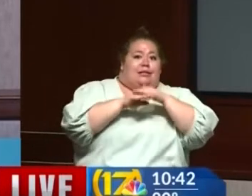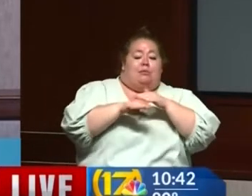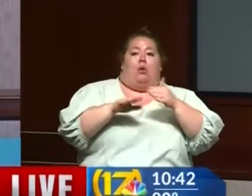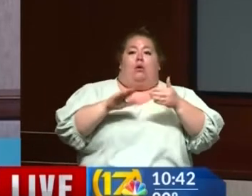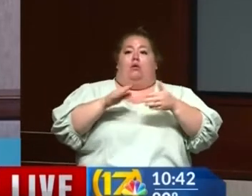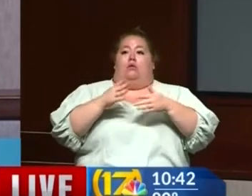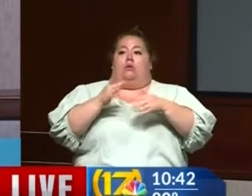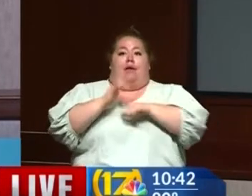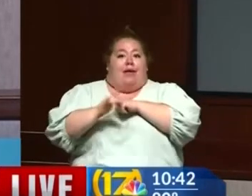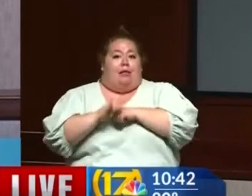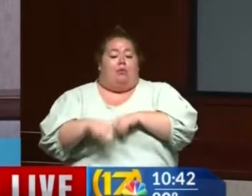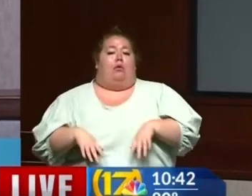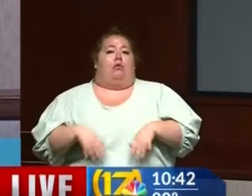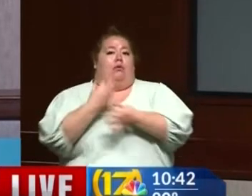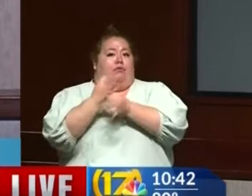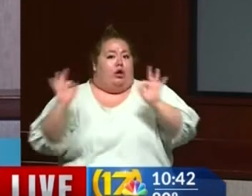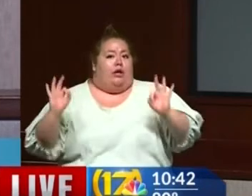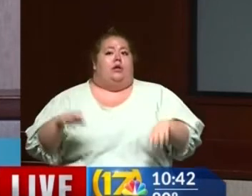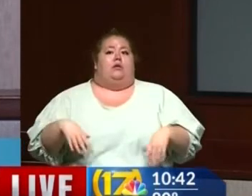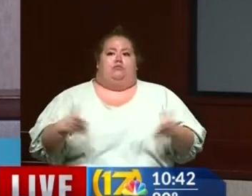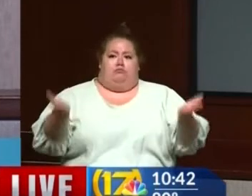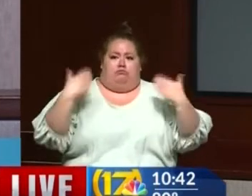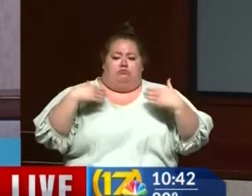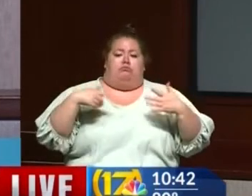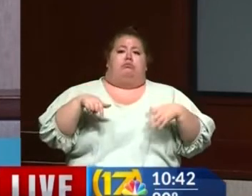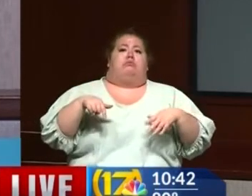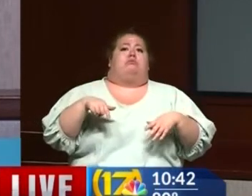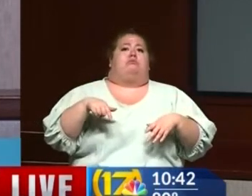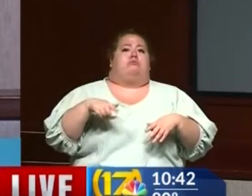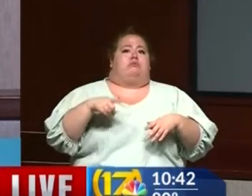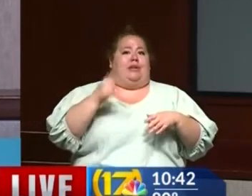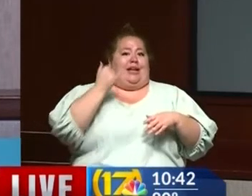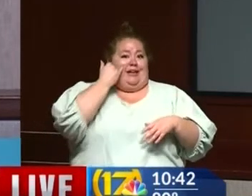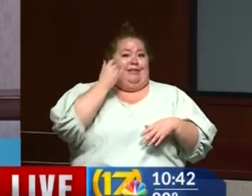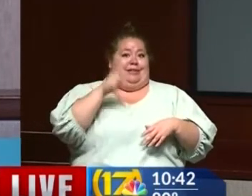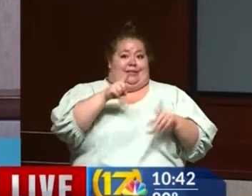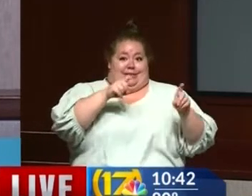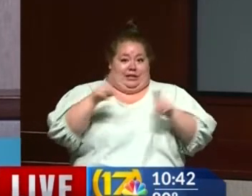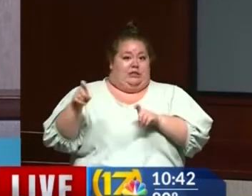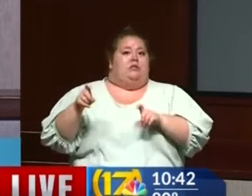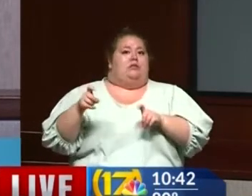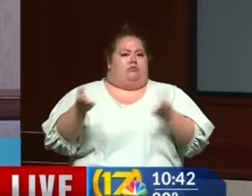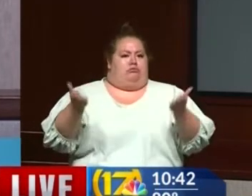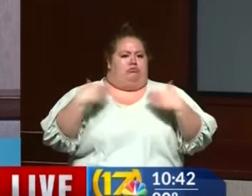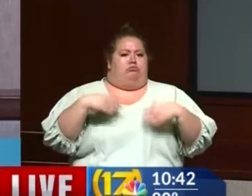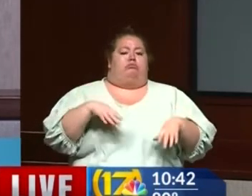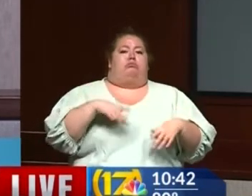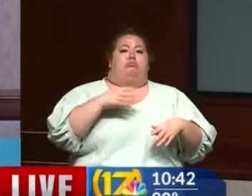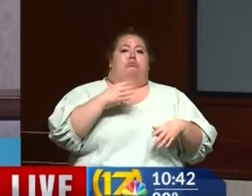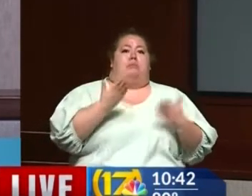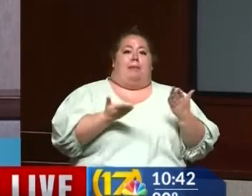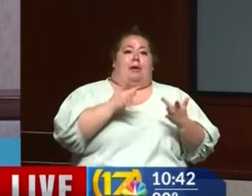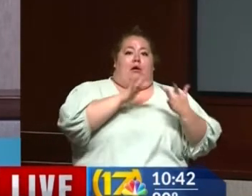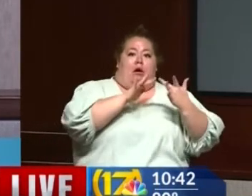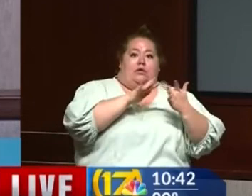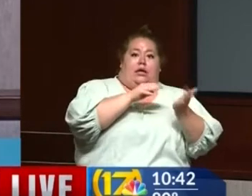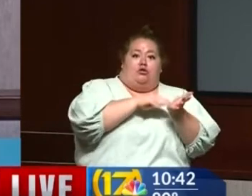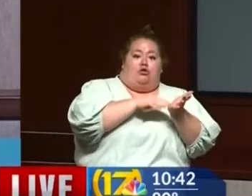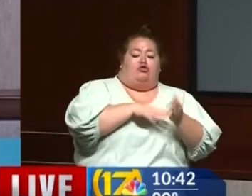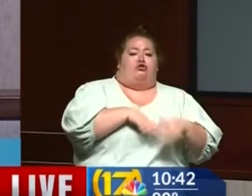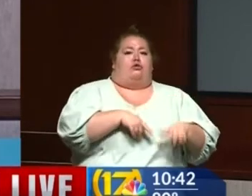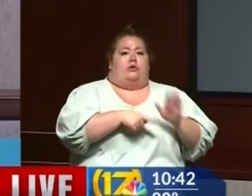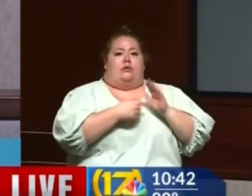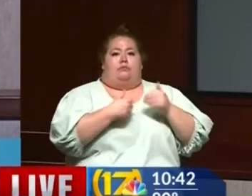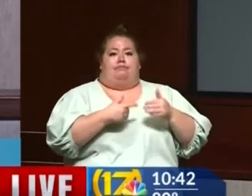community, so that they can go and get tested if they feel the need. If they've talked to their healthcare provider, or if they are having symptoms